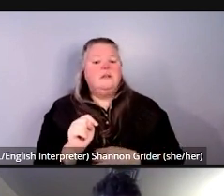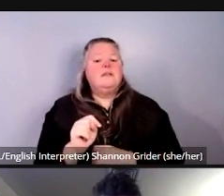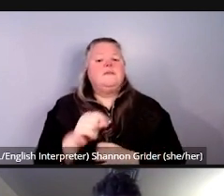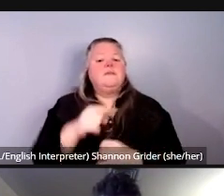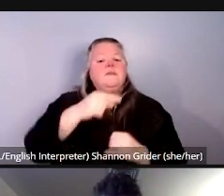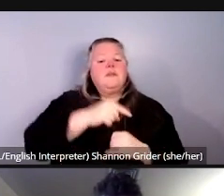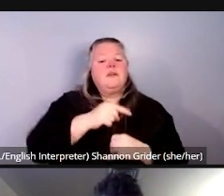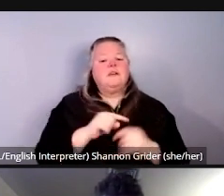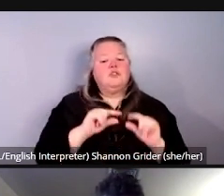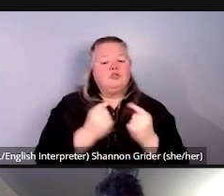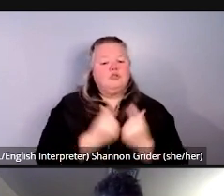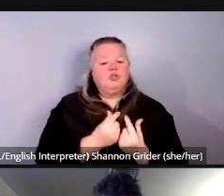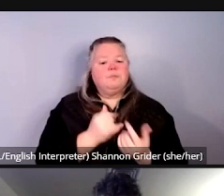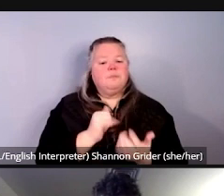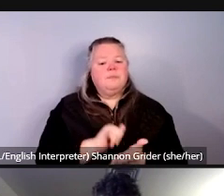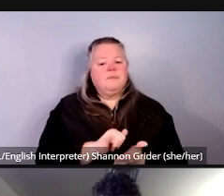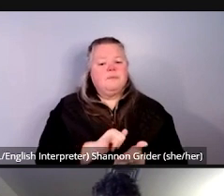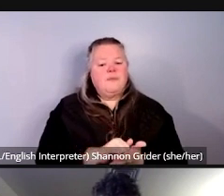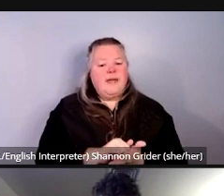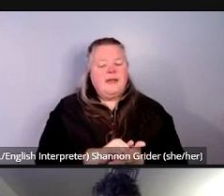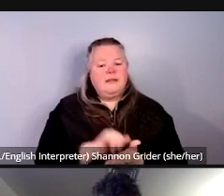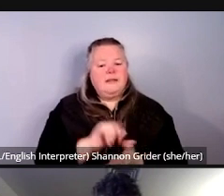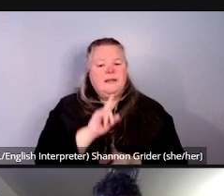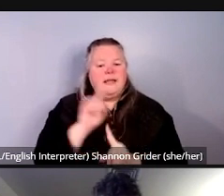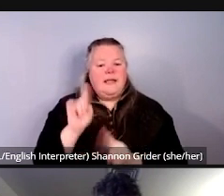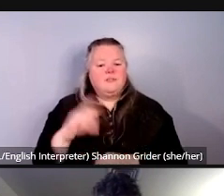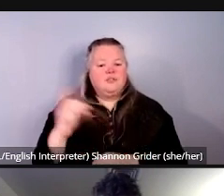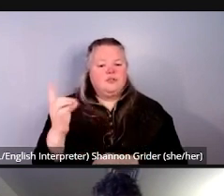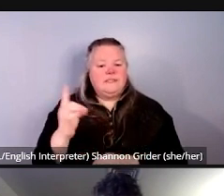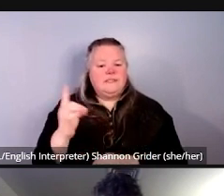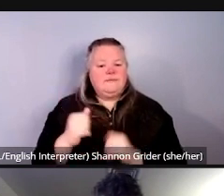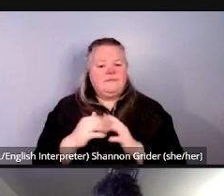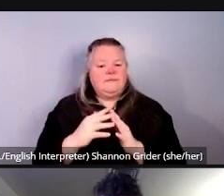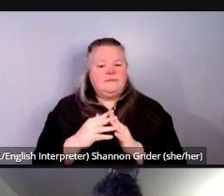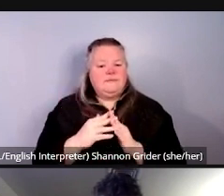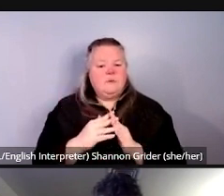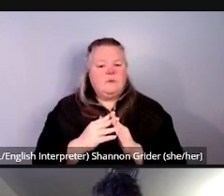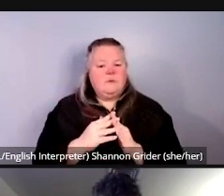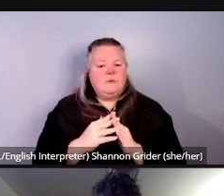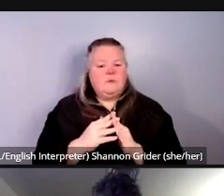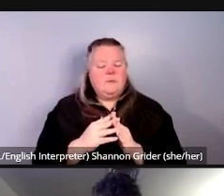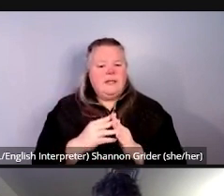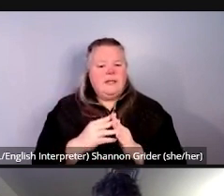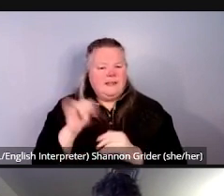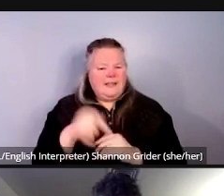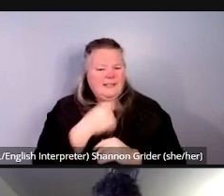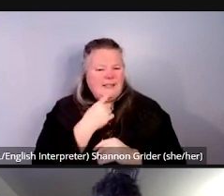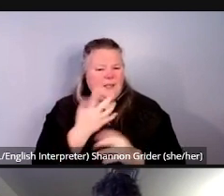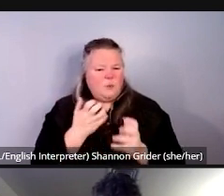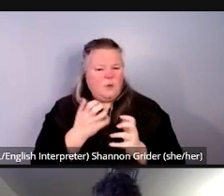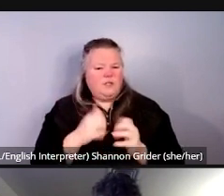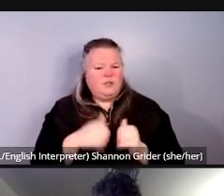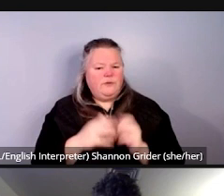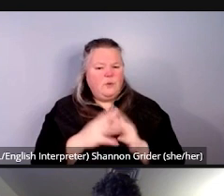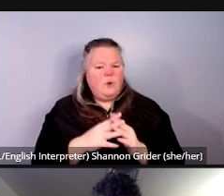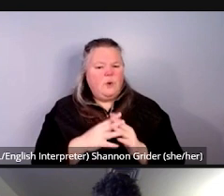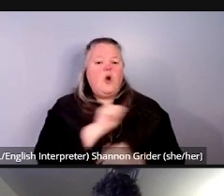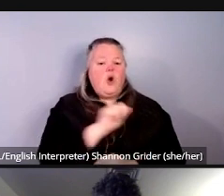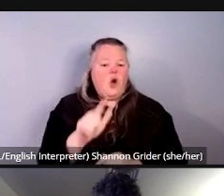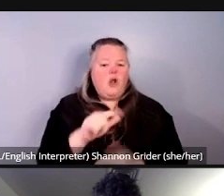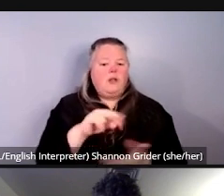think that was back last April when they talked about forming that All Means All group.